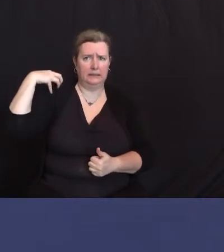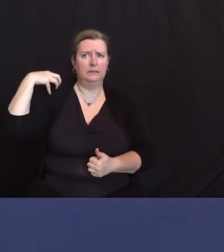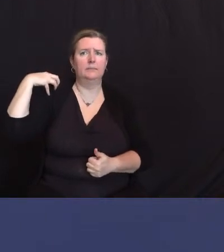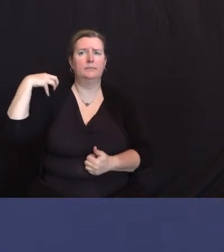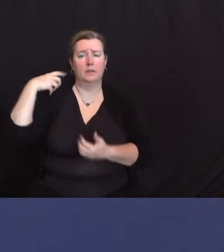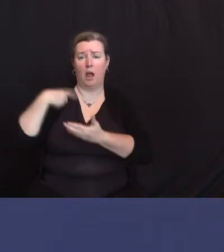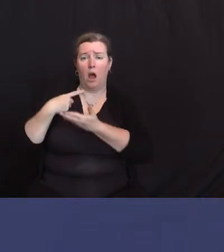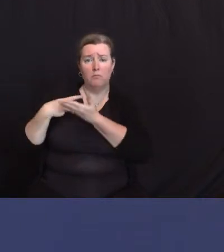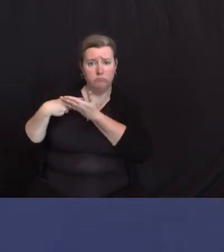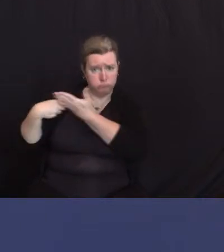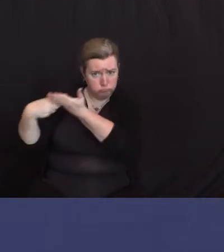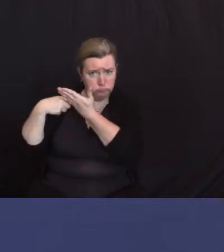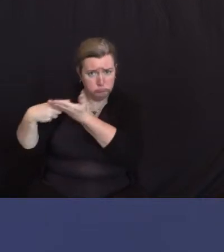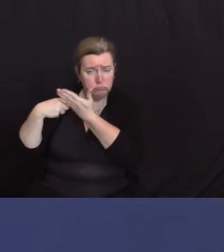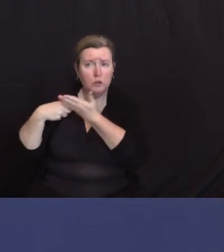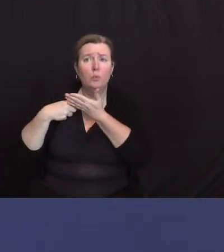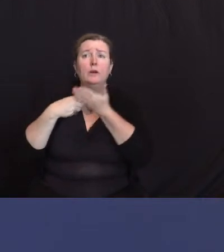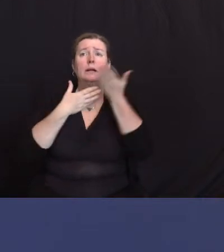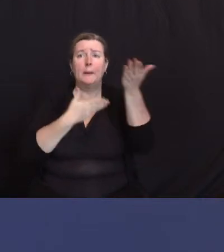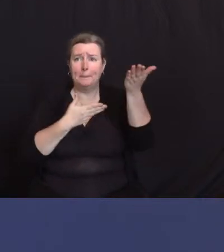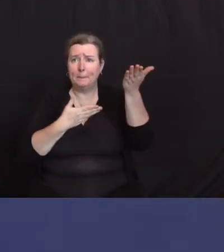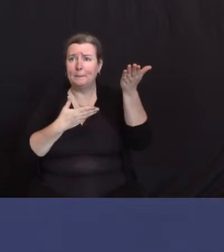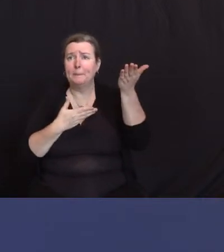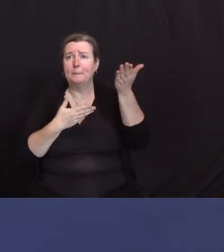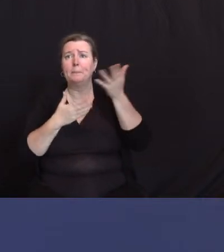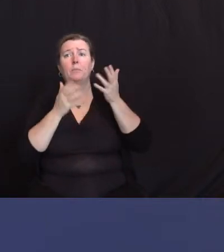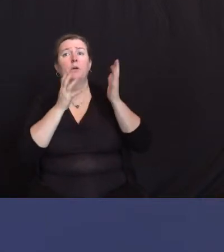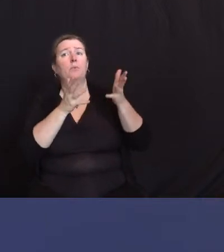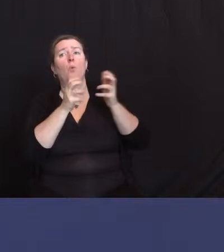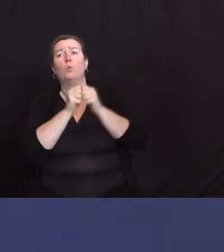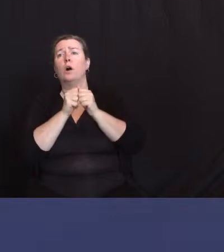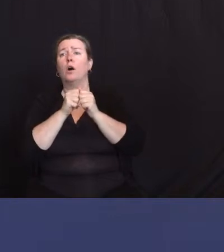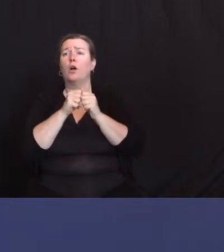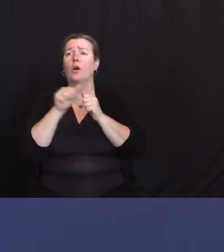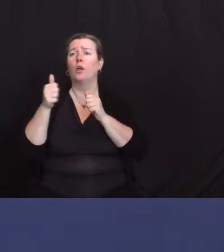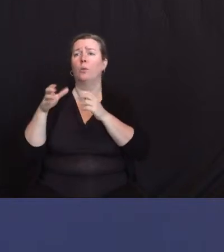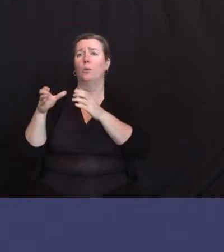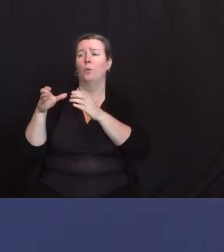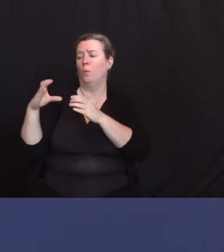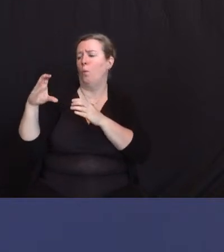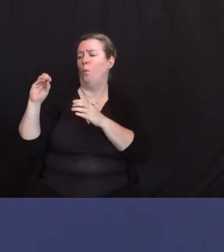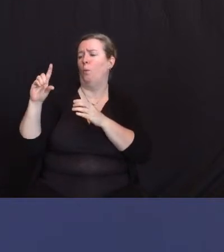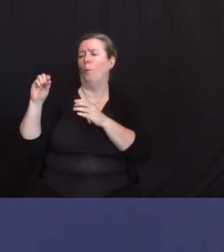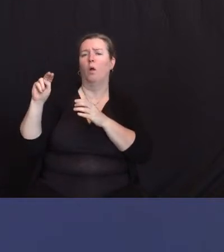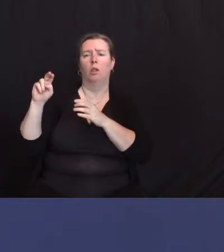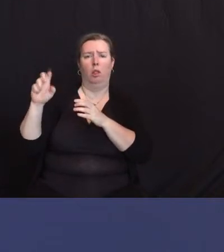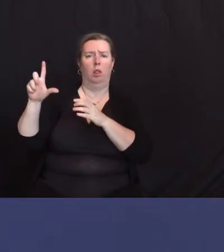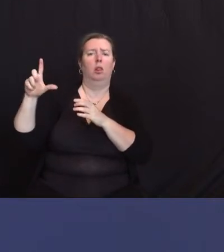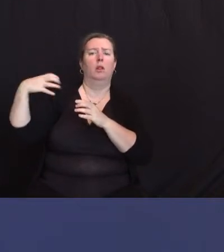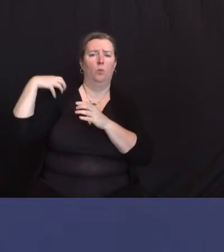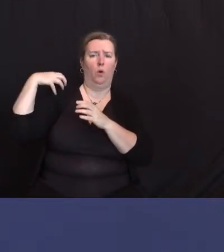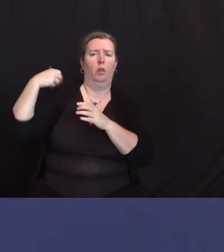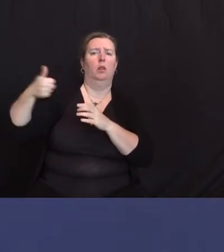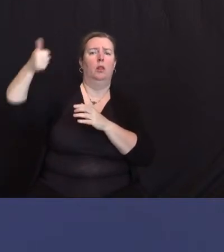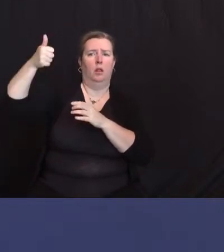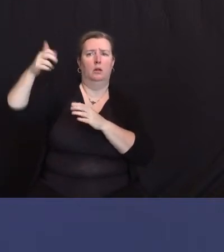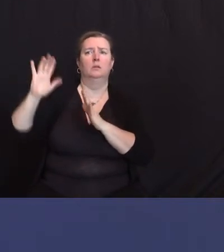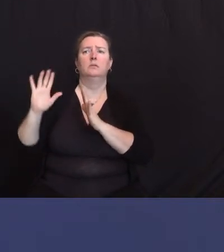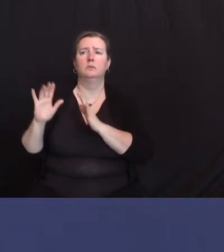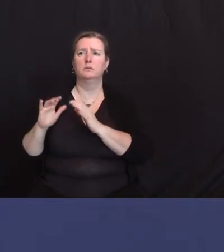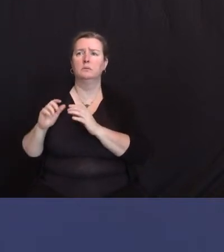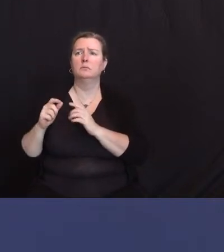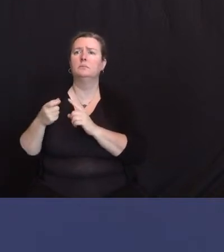with Colonel Wes Adams a short while ago, which is partly why I'm a couple minutes late, who is the Joint Base McGuire-Dix Lakehurst